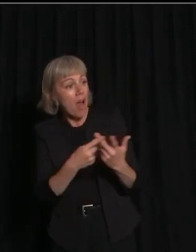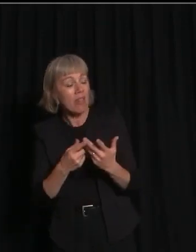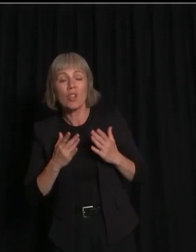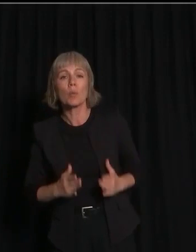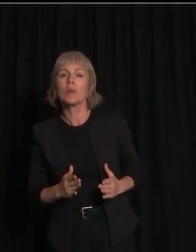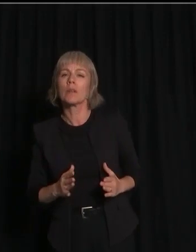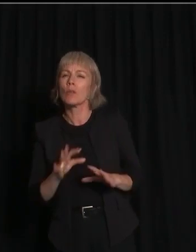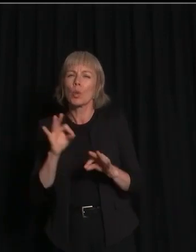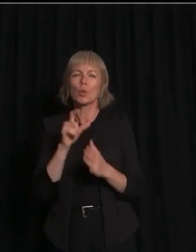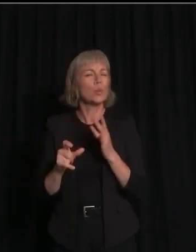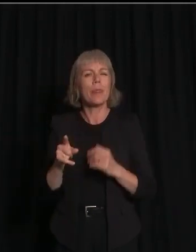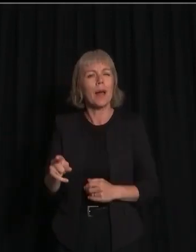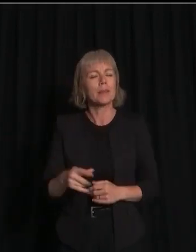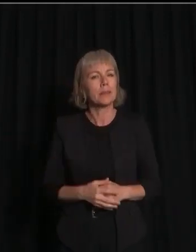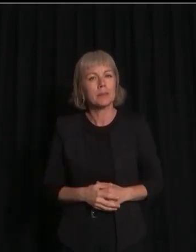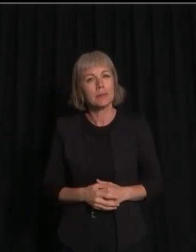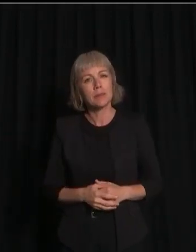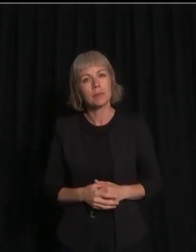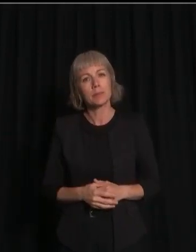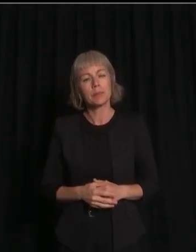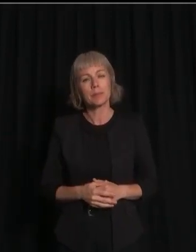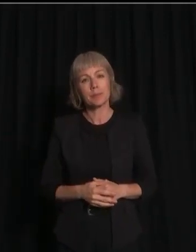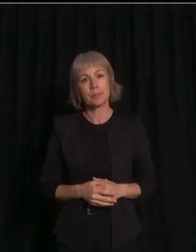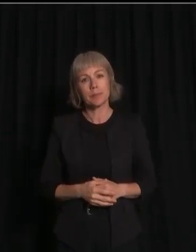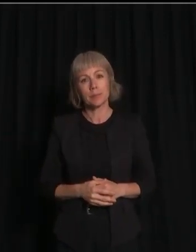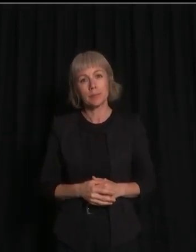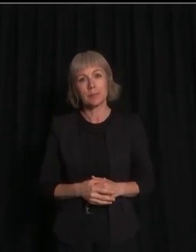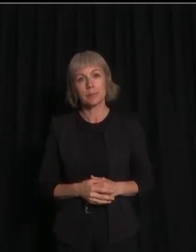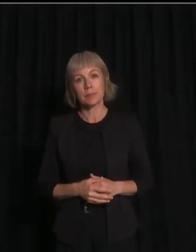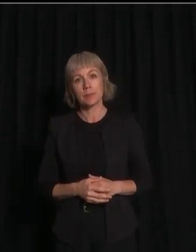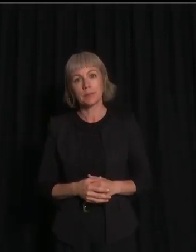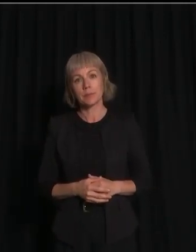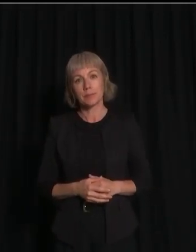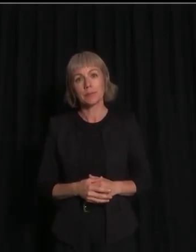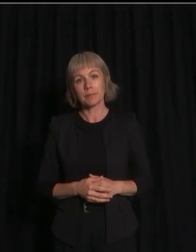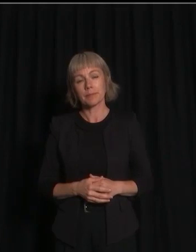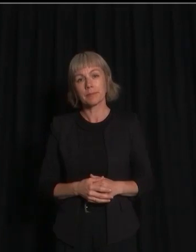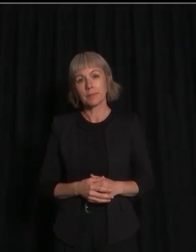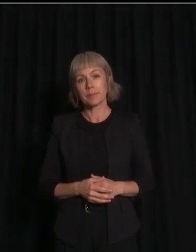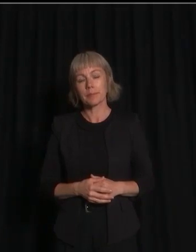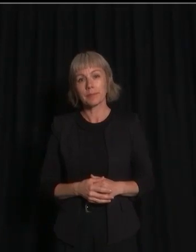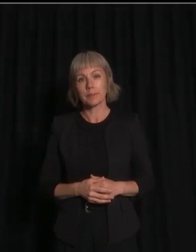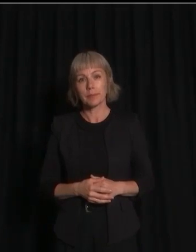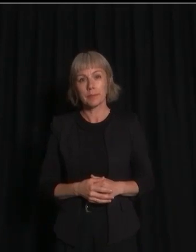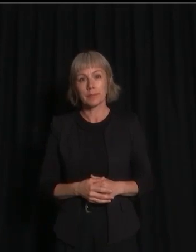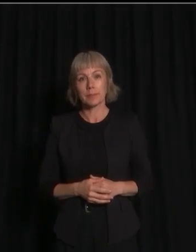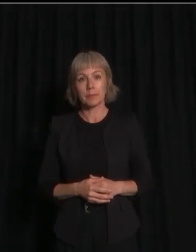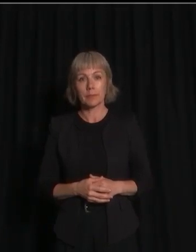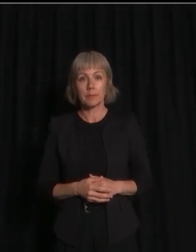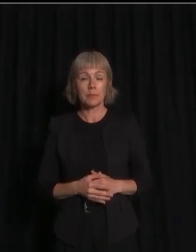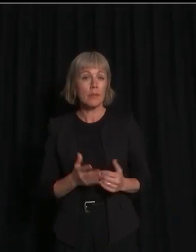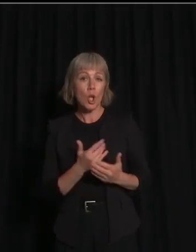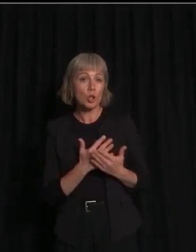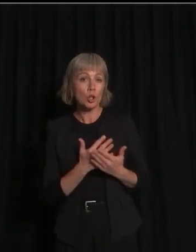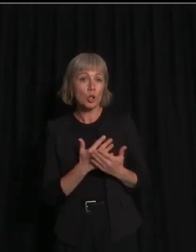that. But also, I think as people, and that's why. You know, so many black fellas come from